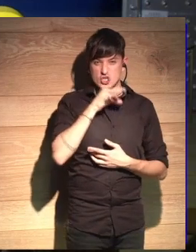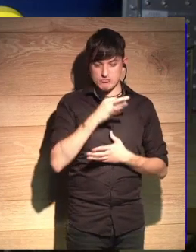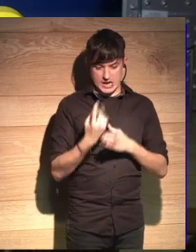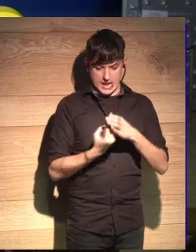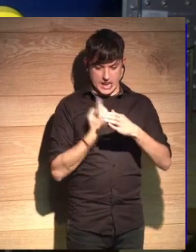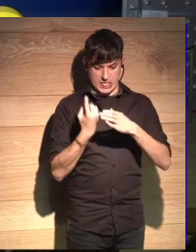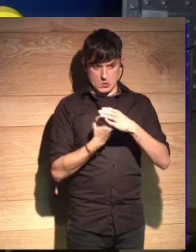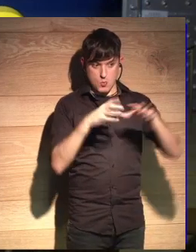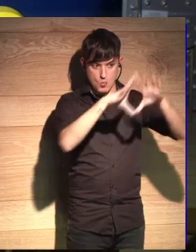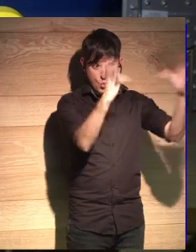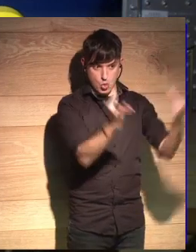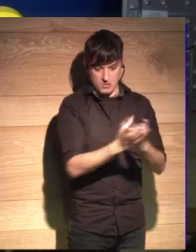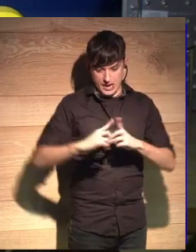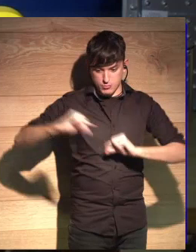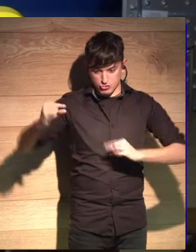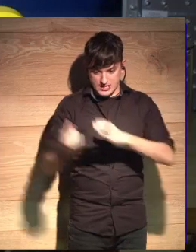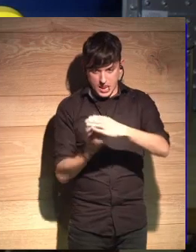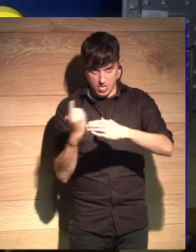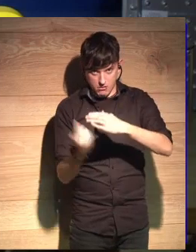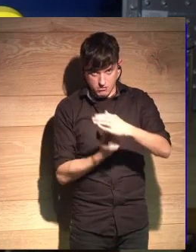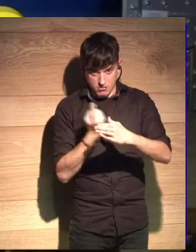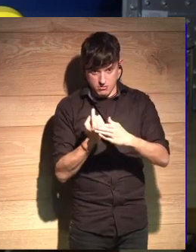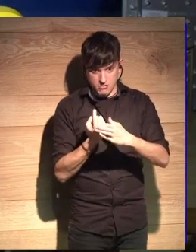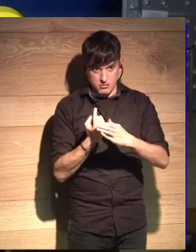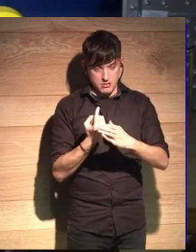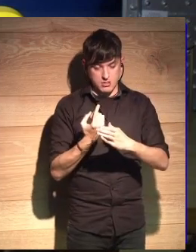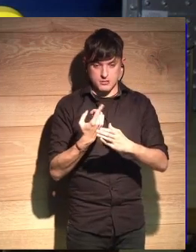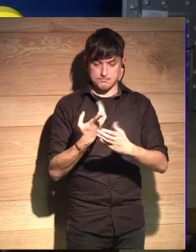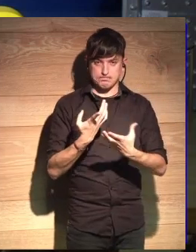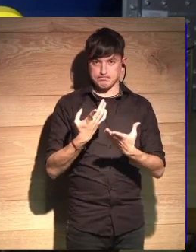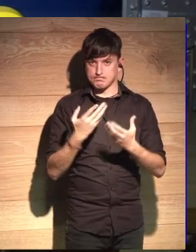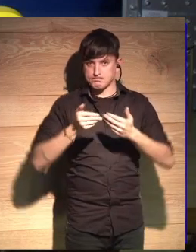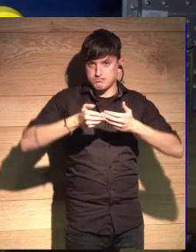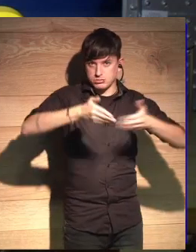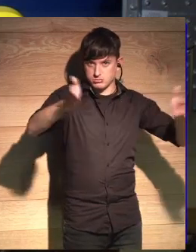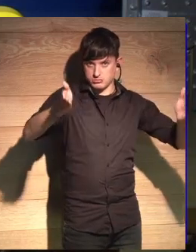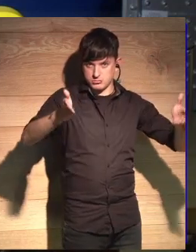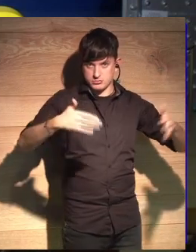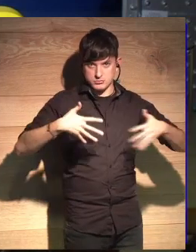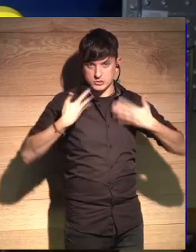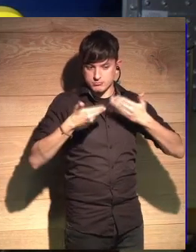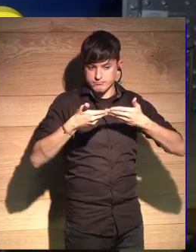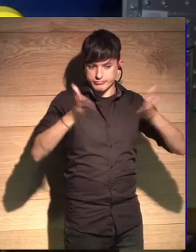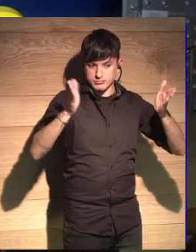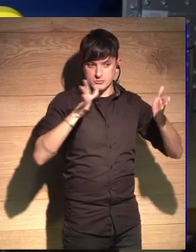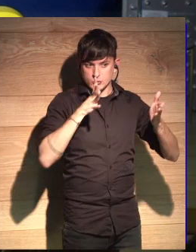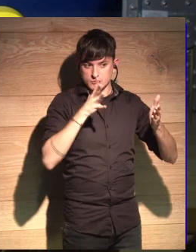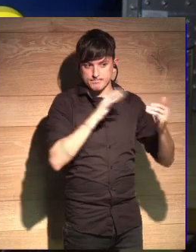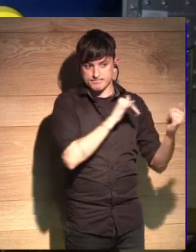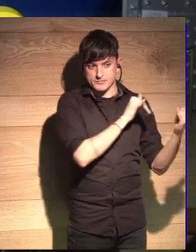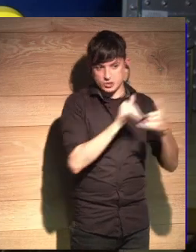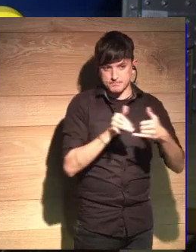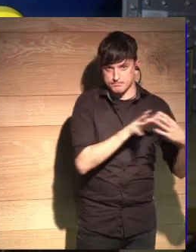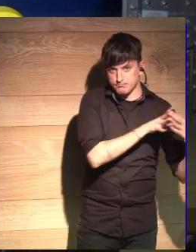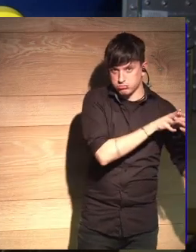of the world, Japan was forced to open up to the world by the arrival of an American fleet